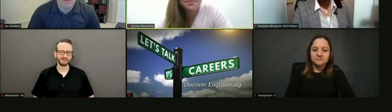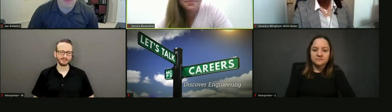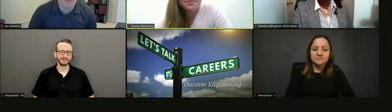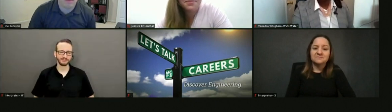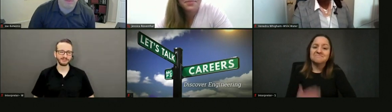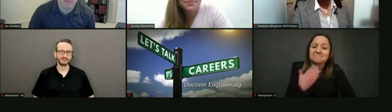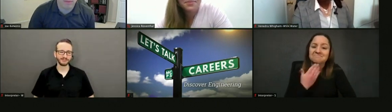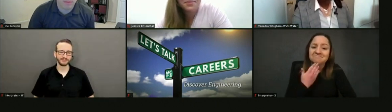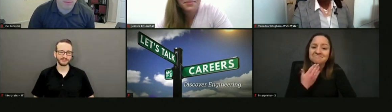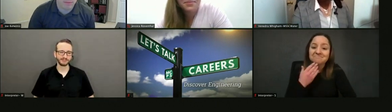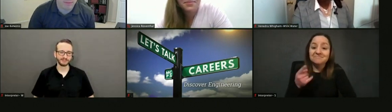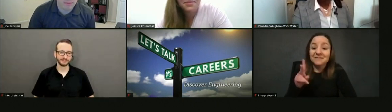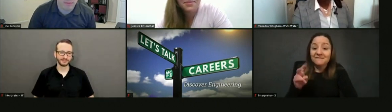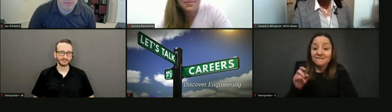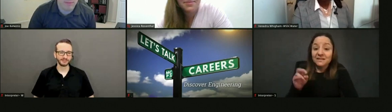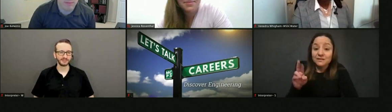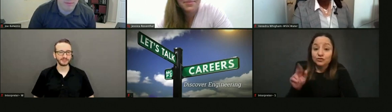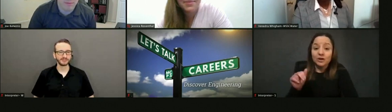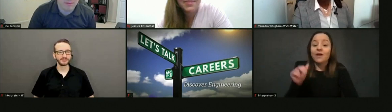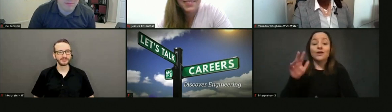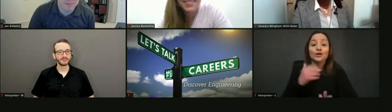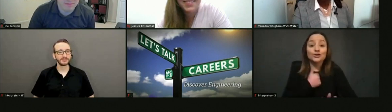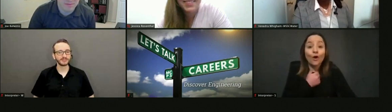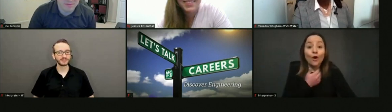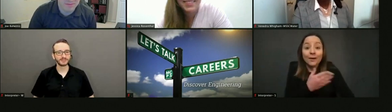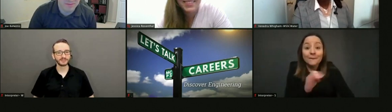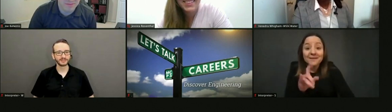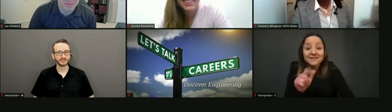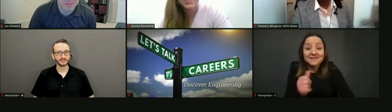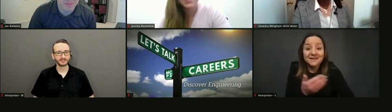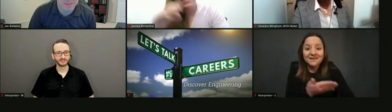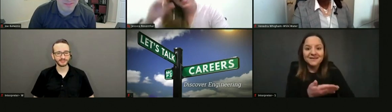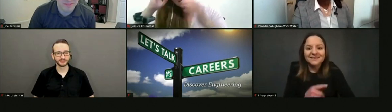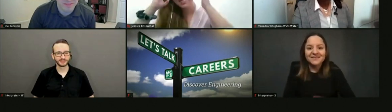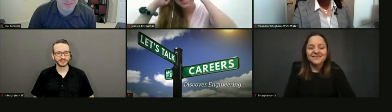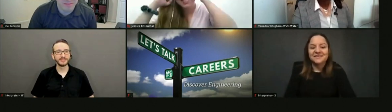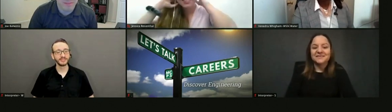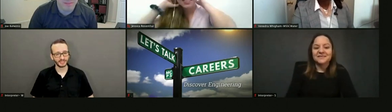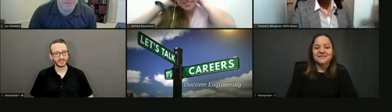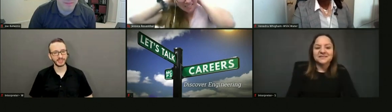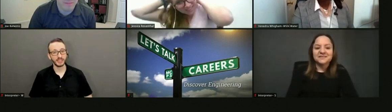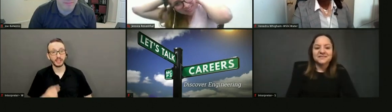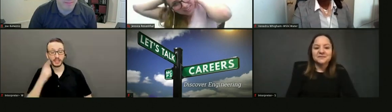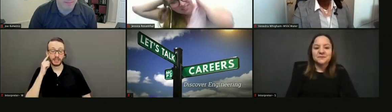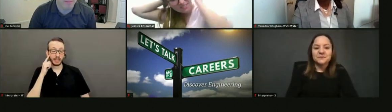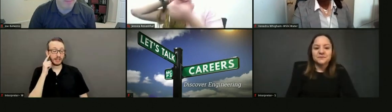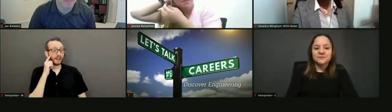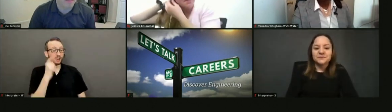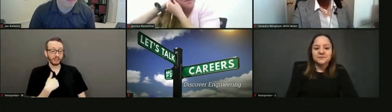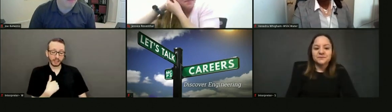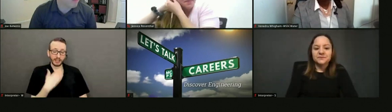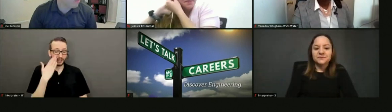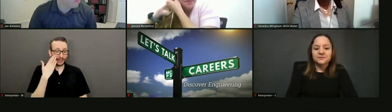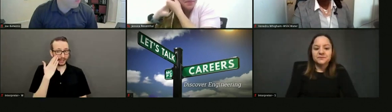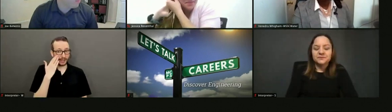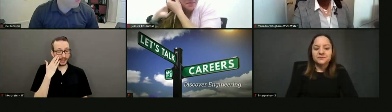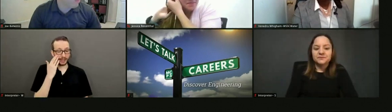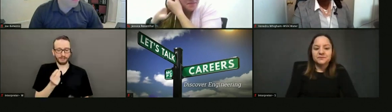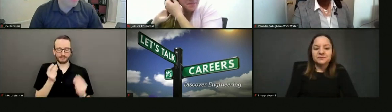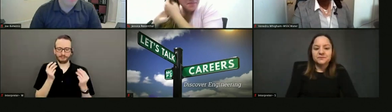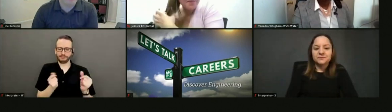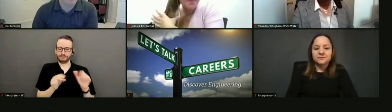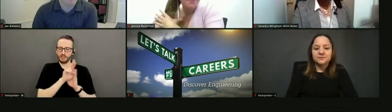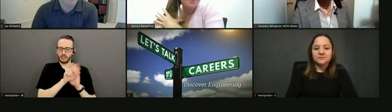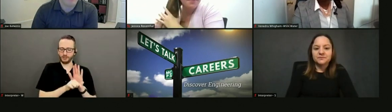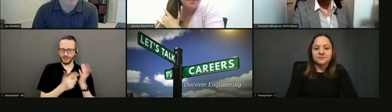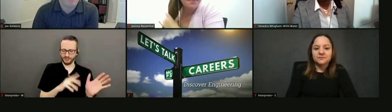Thank you. Venedra? Sorry, Melissa, you can go ahead. Yeah, I mean, and for me, I knew I needed a job right out of undergrad,